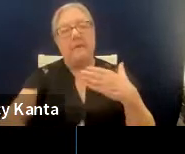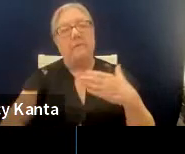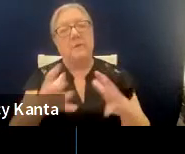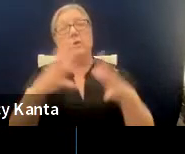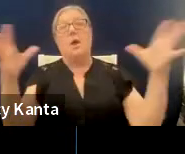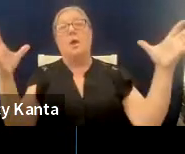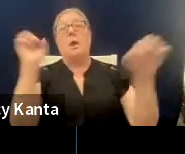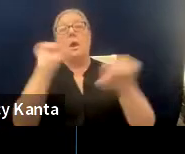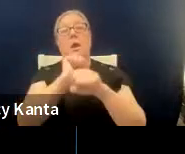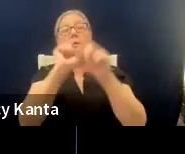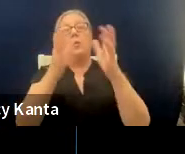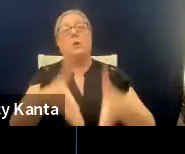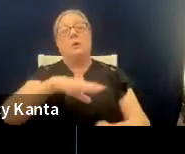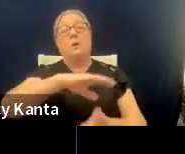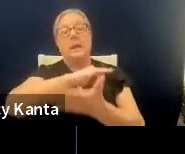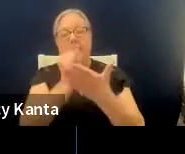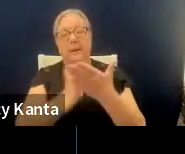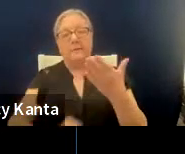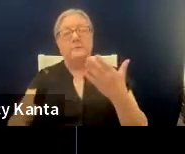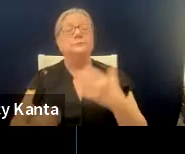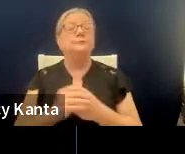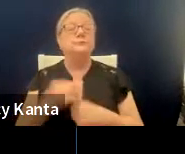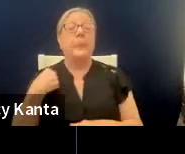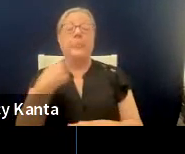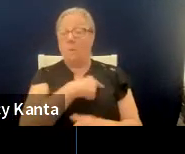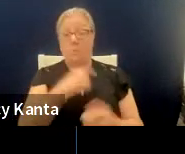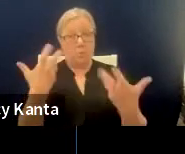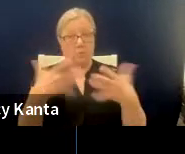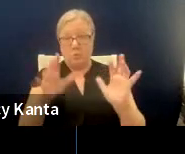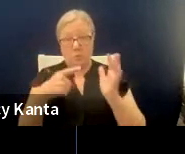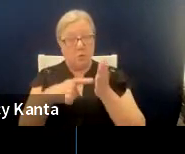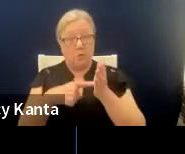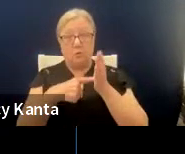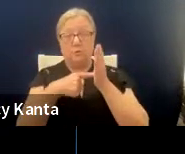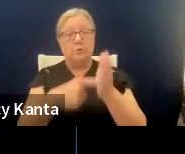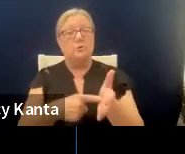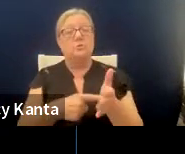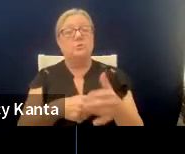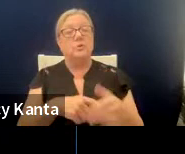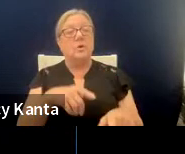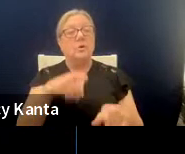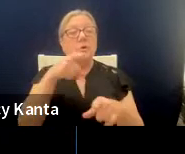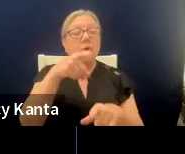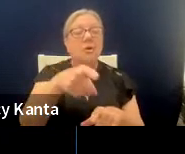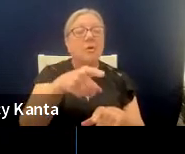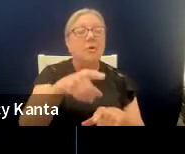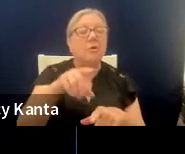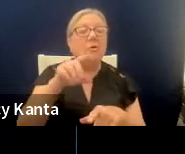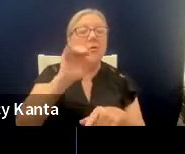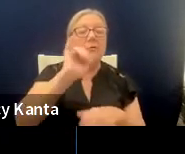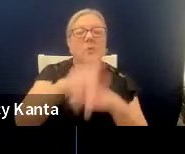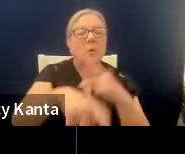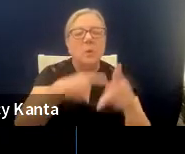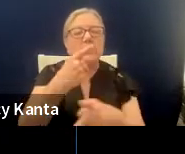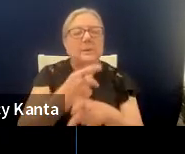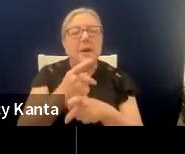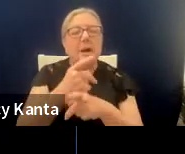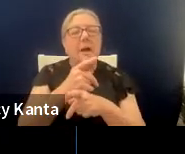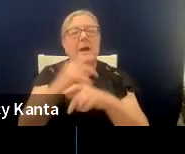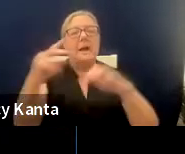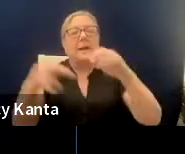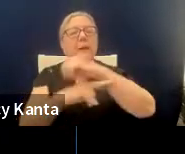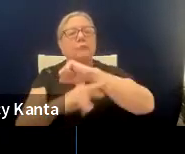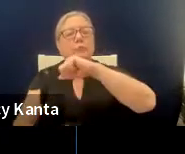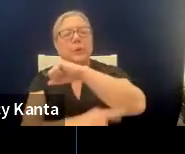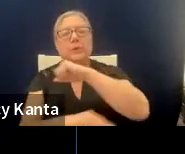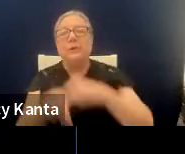And what we don't want to do is present you with these typologies, these types of bridges, and simply ask you